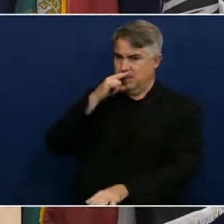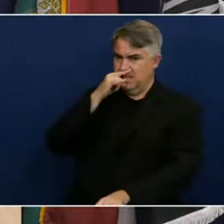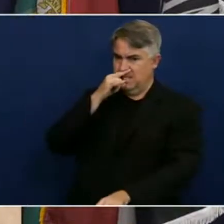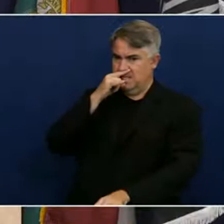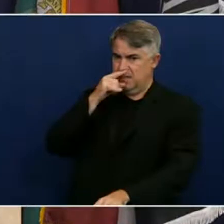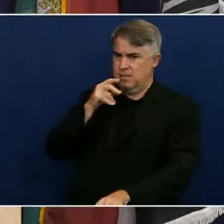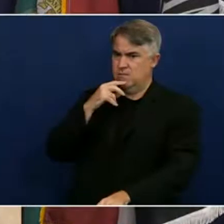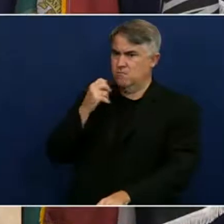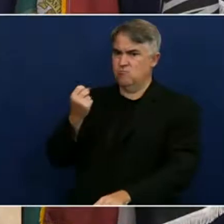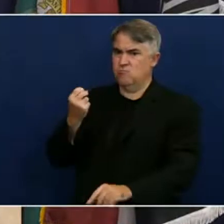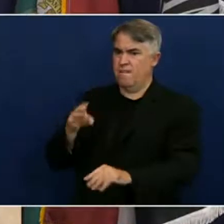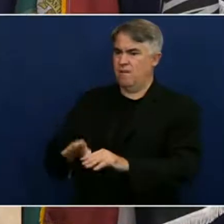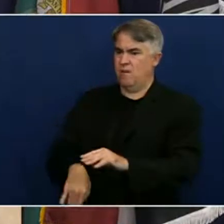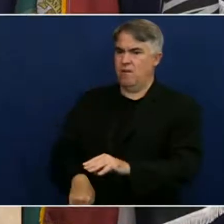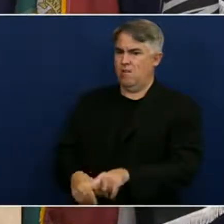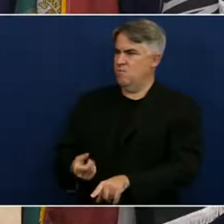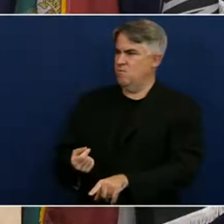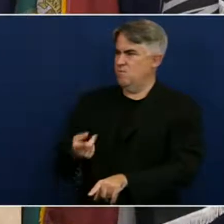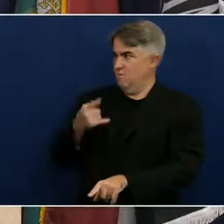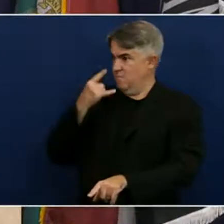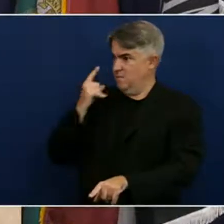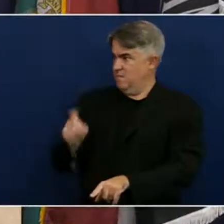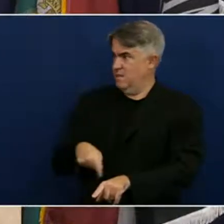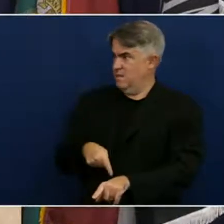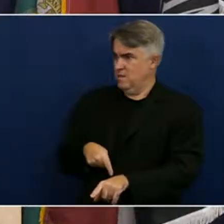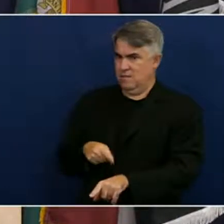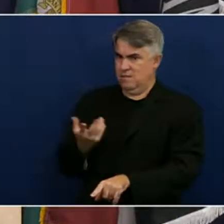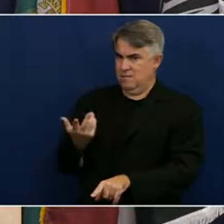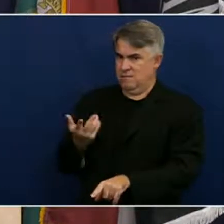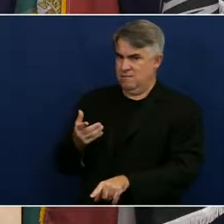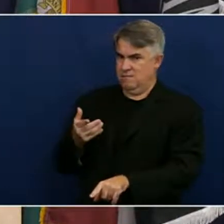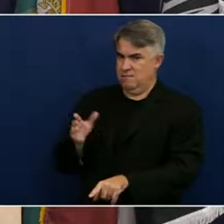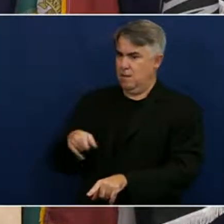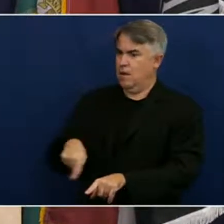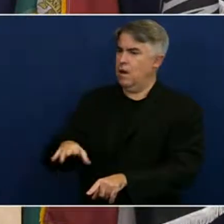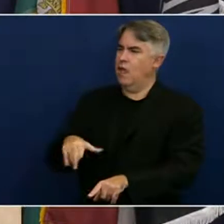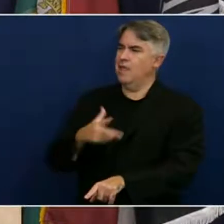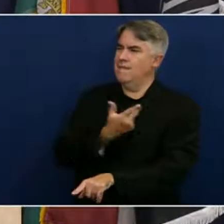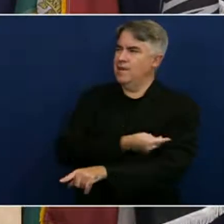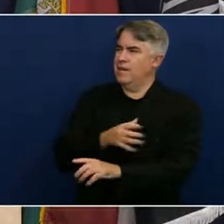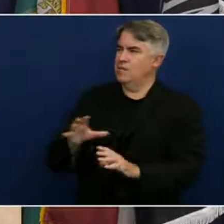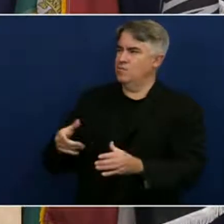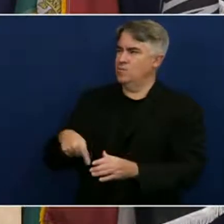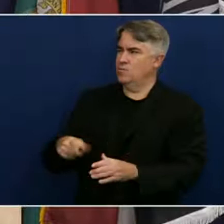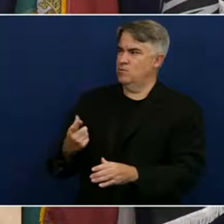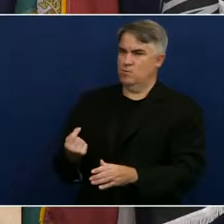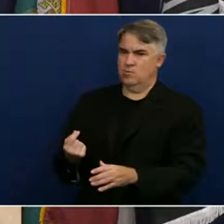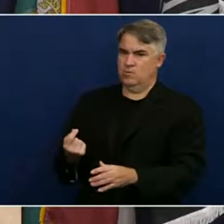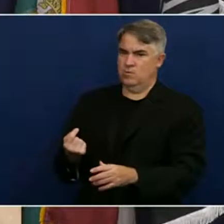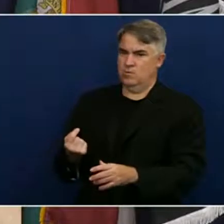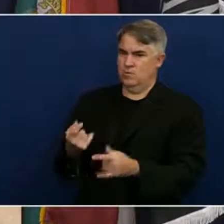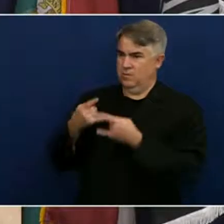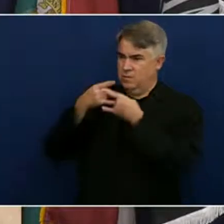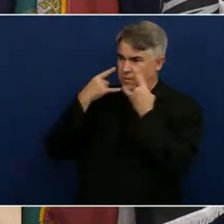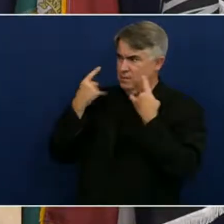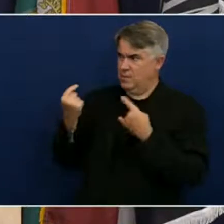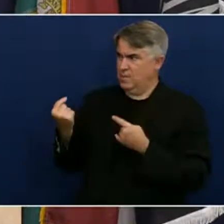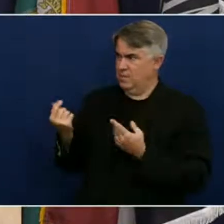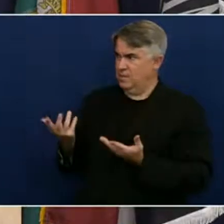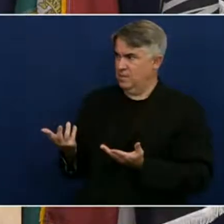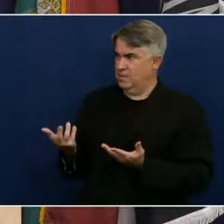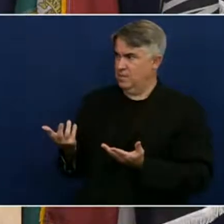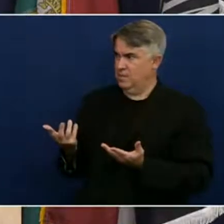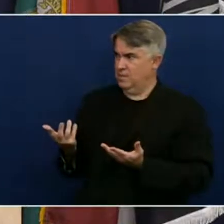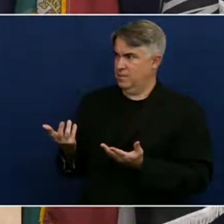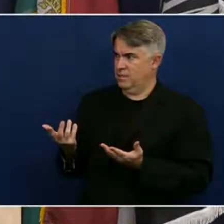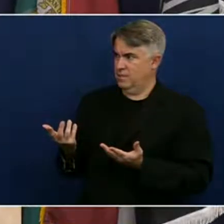under, obviously they have not had the opportunity to get the vaccine yet. What are we looking at in terms of